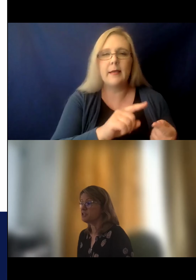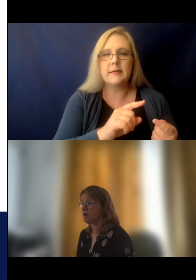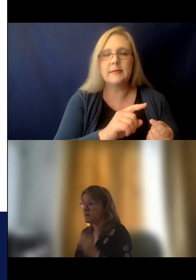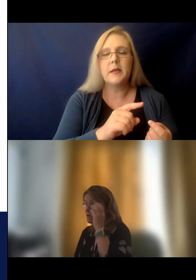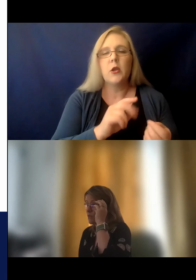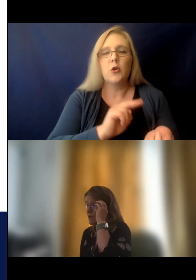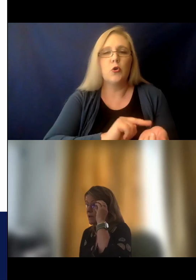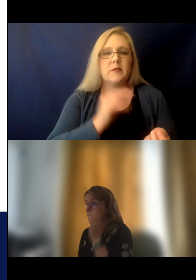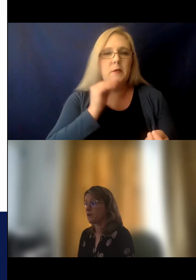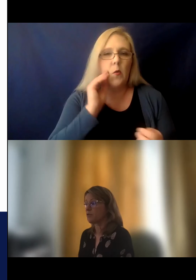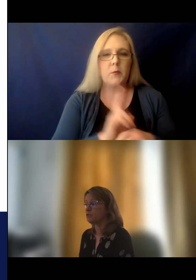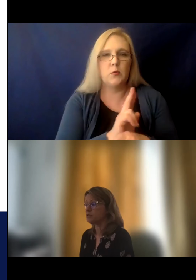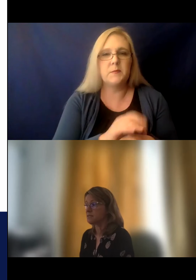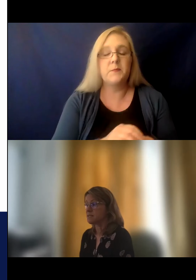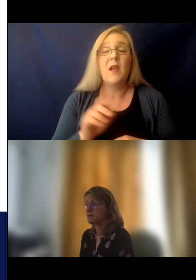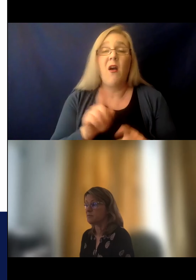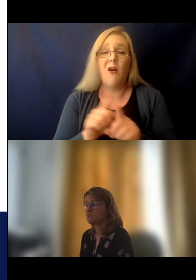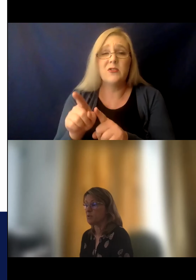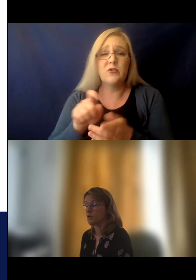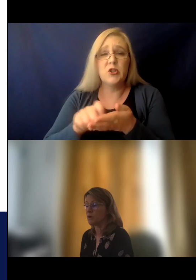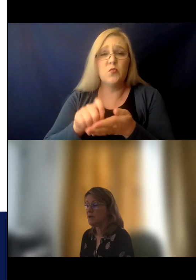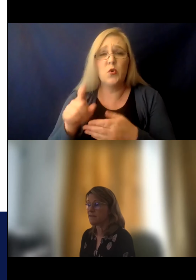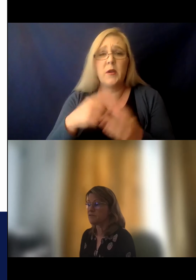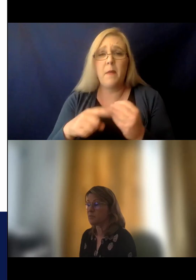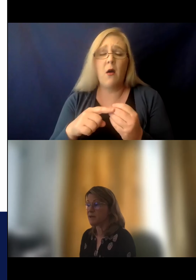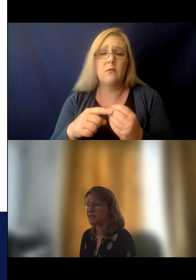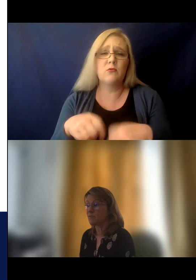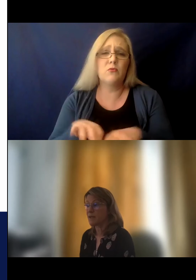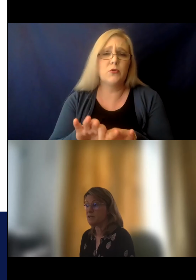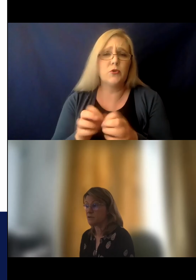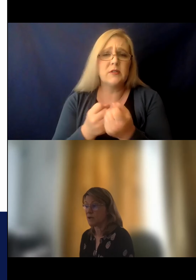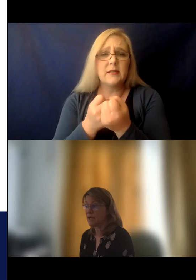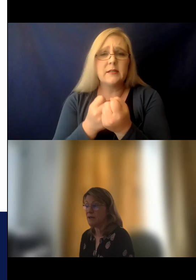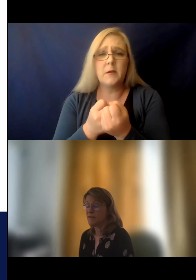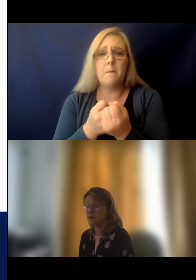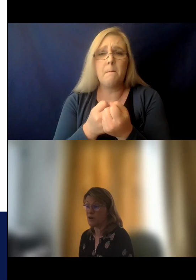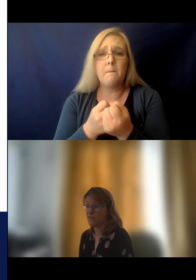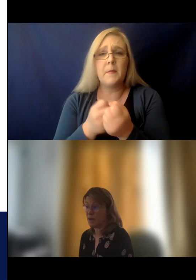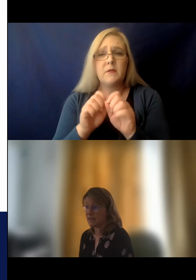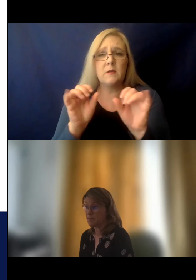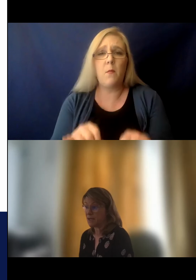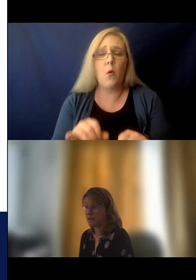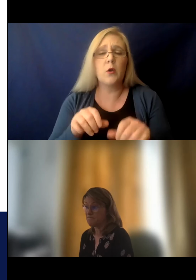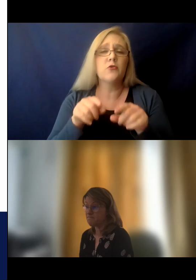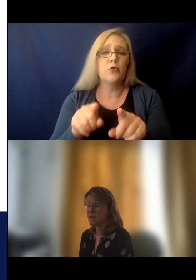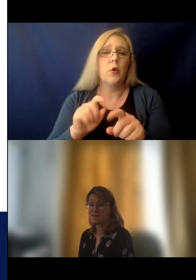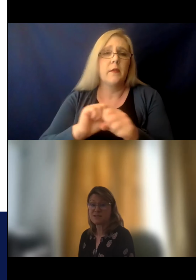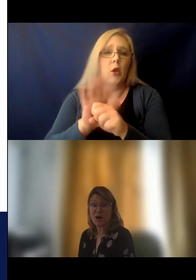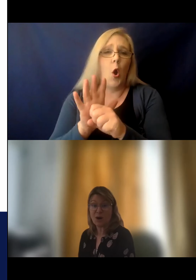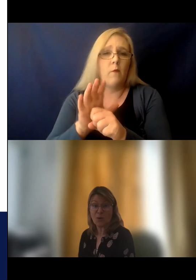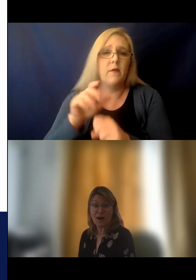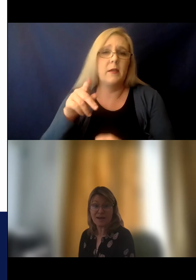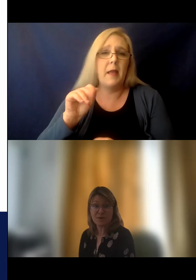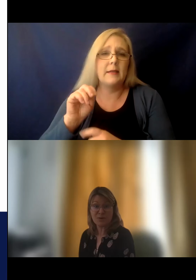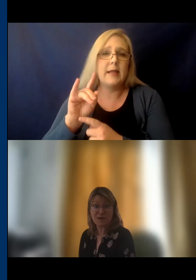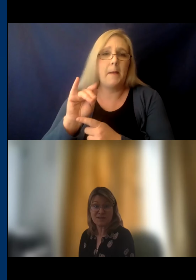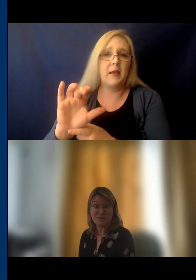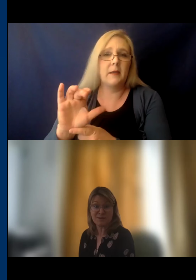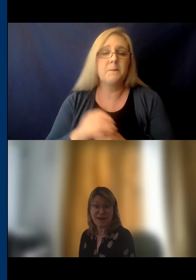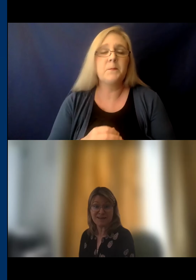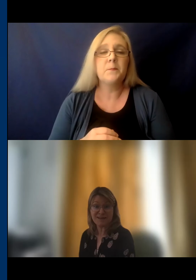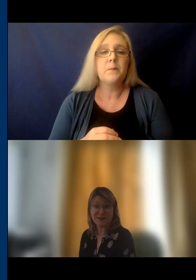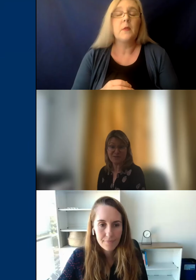And she's also written on the crucial system of support that AAAs have played during the COVID pandemic. So I am